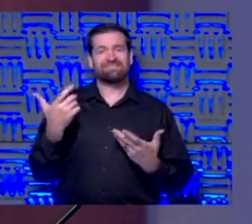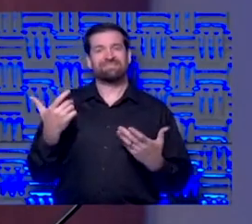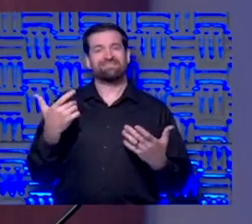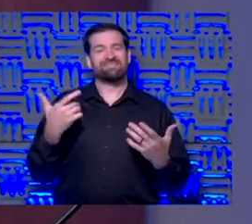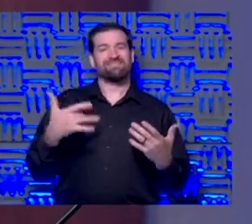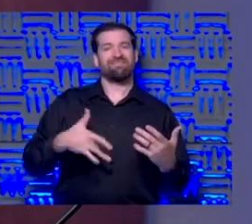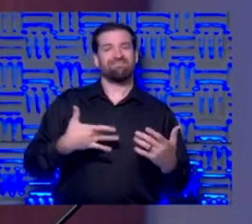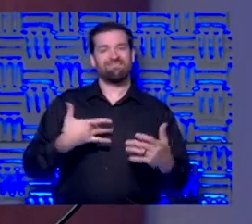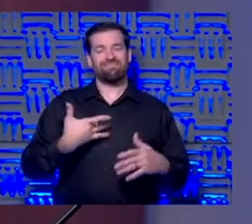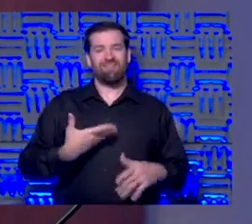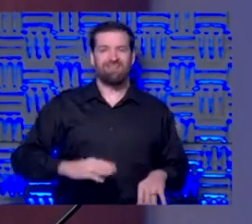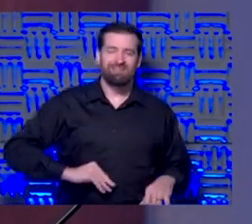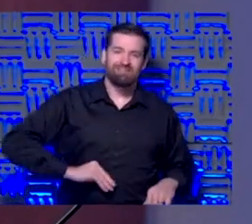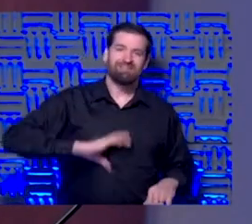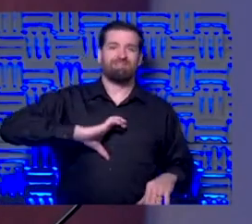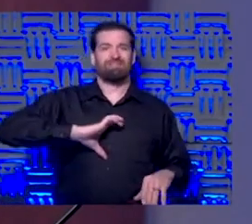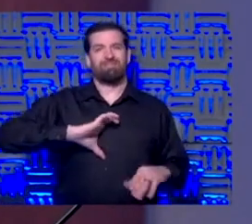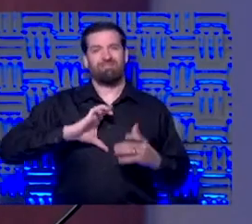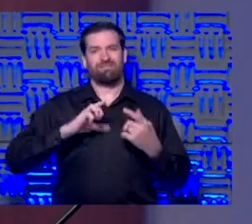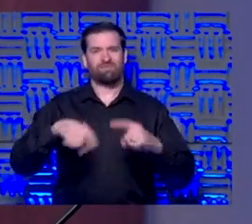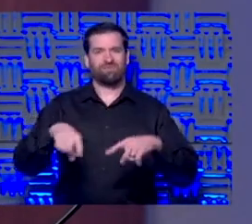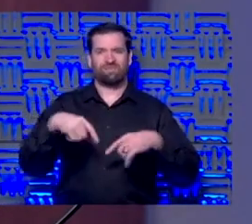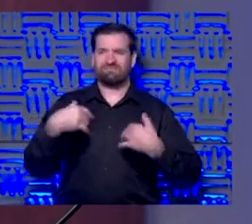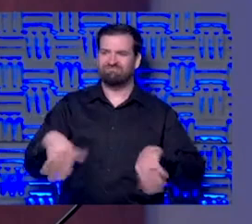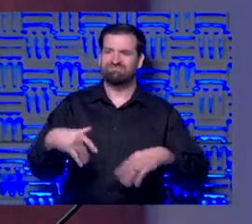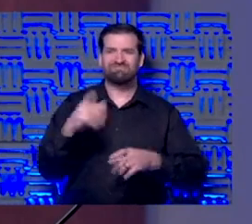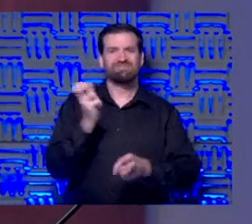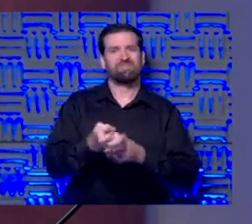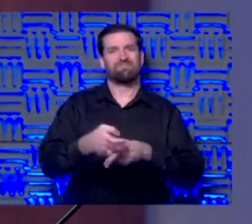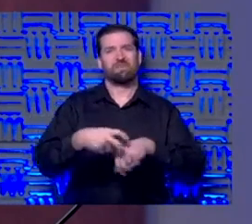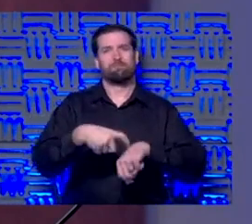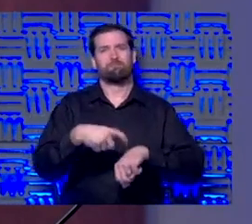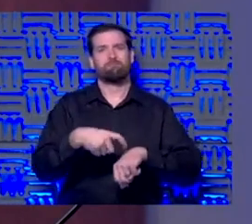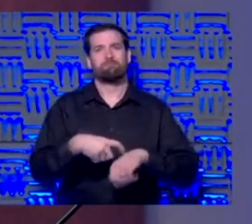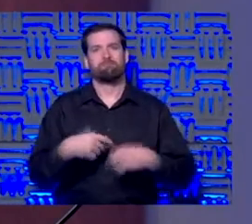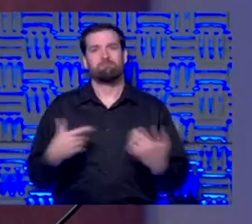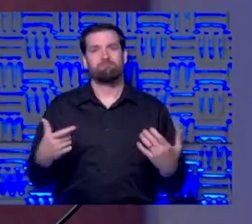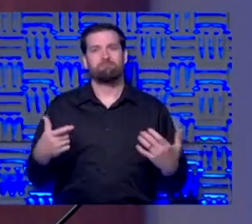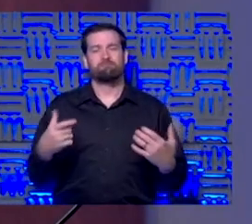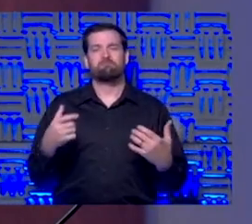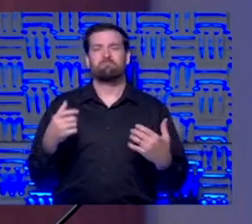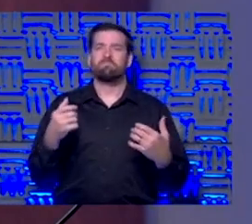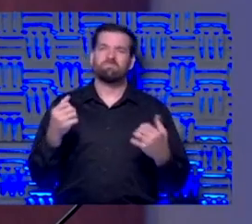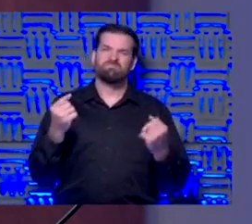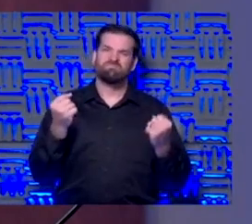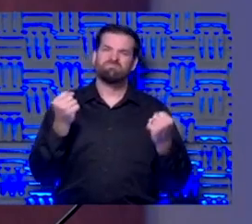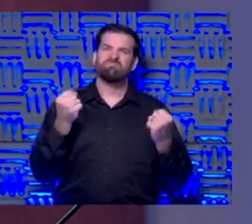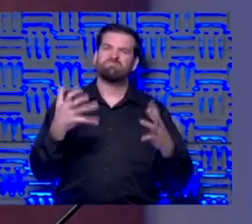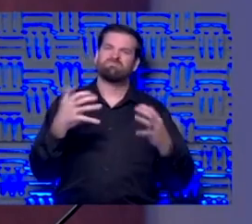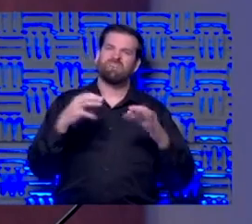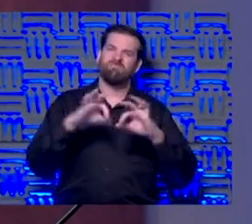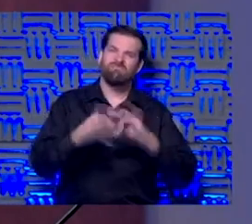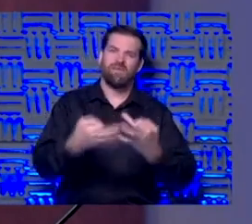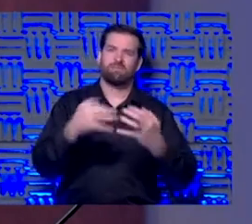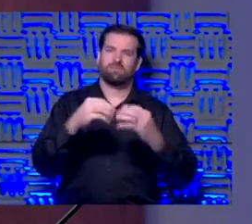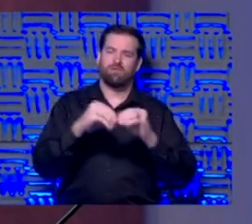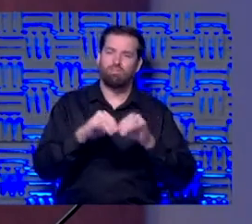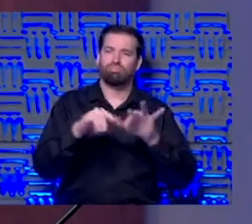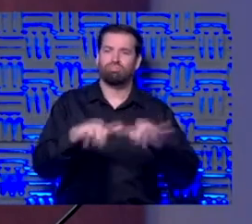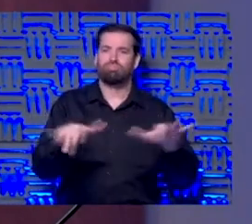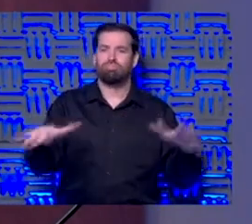feel better during this time, I think. So I think that there's been a lot of, family spread. I think a lot of